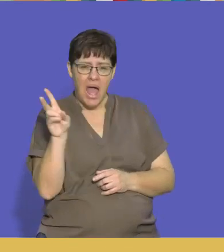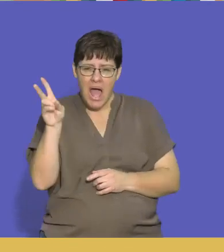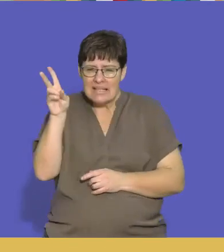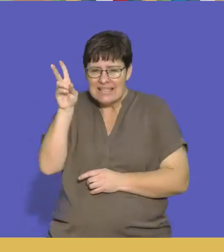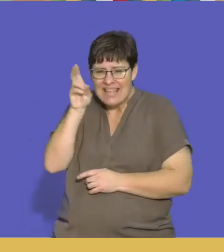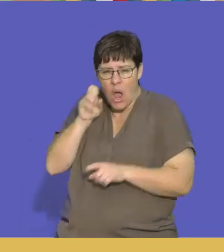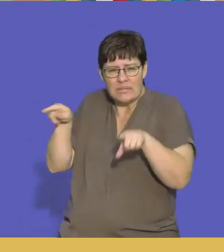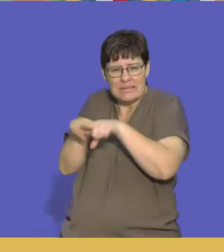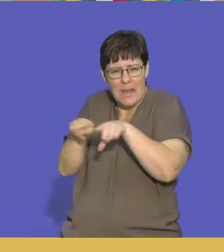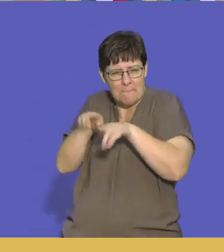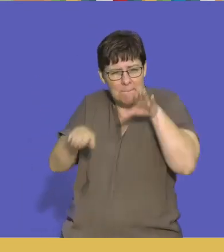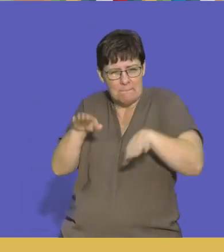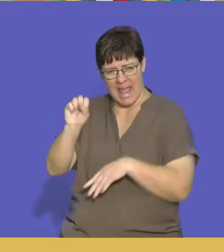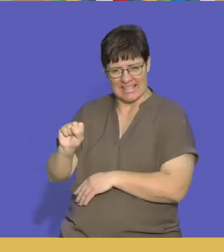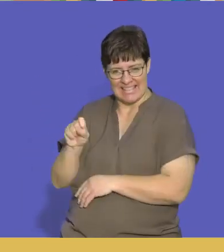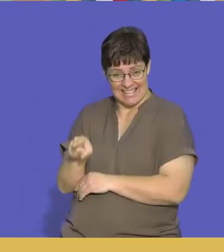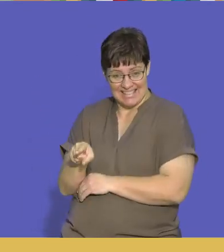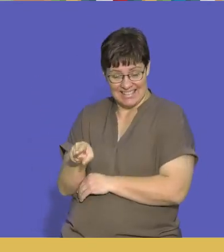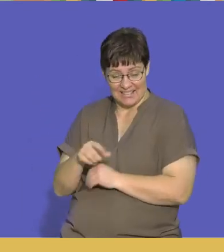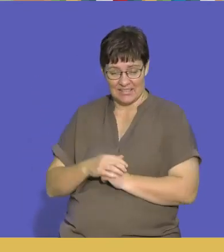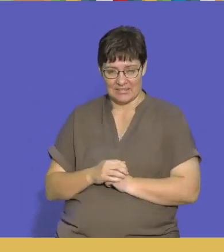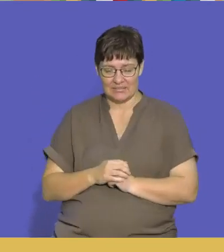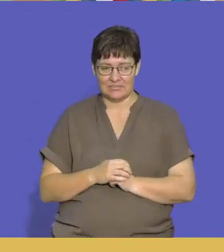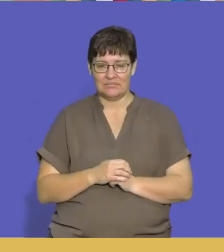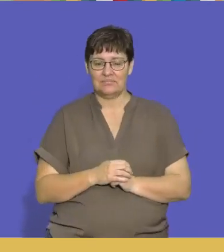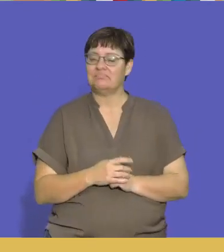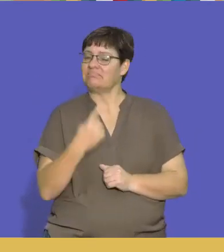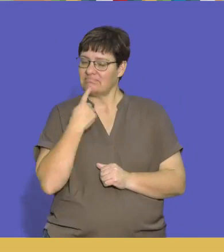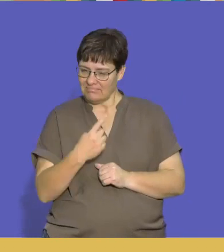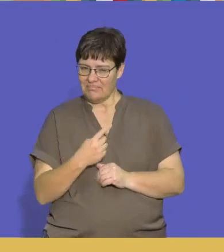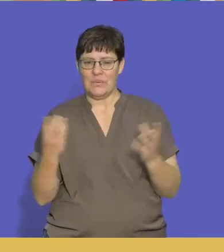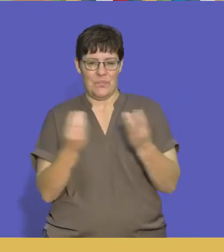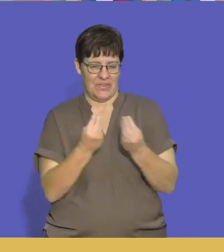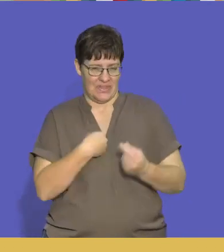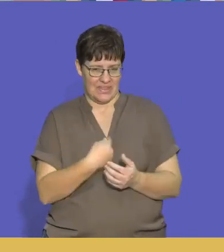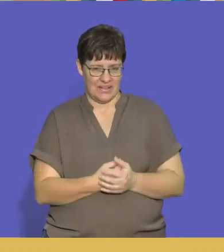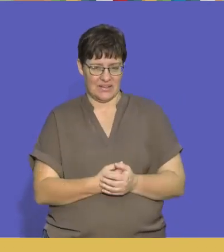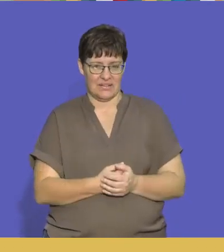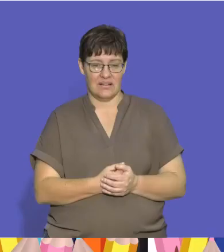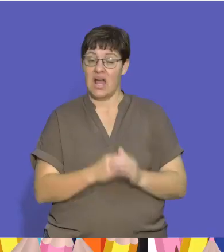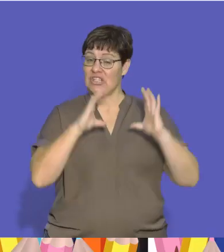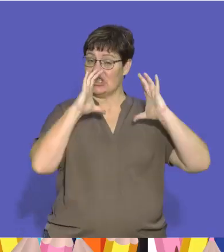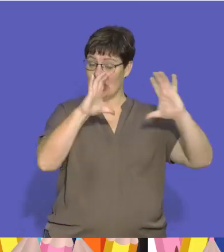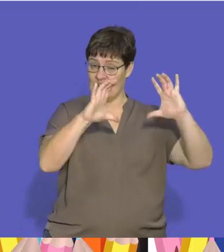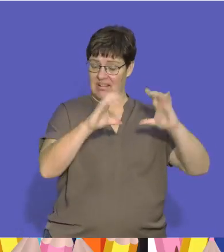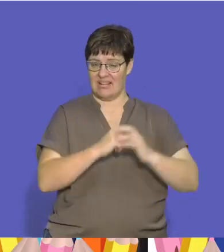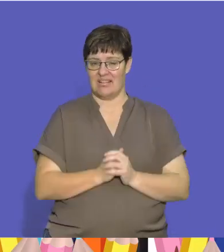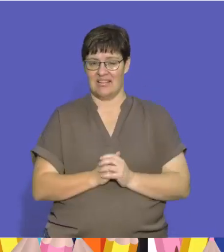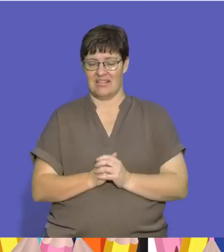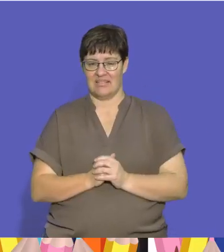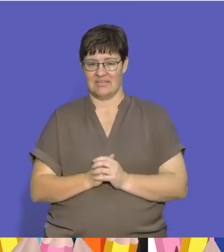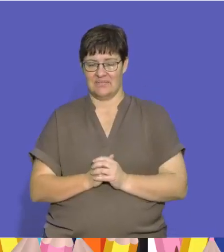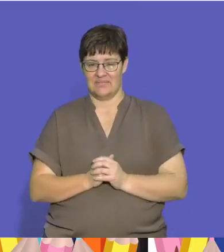C, but the C sounds like an S. Say these words after me. Circle,